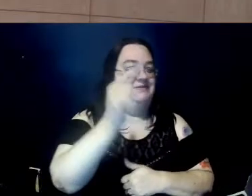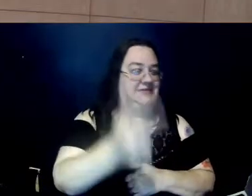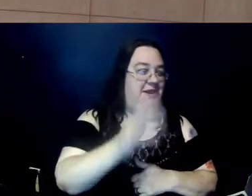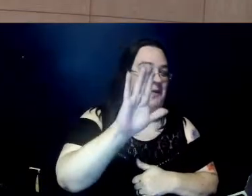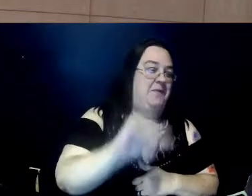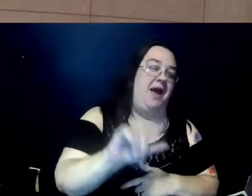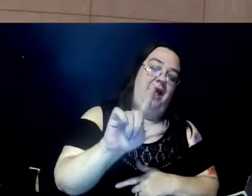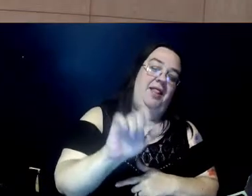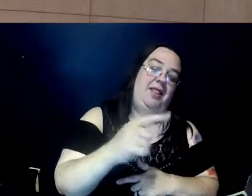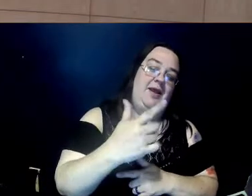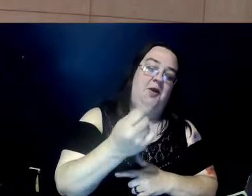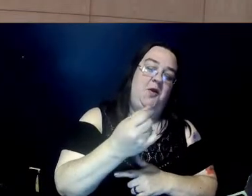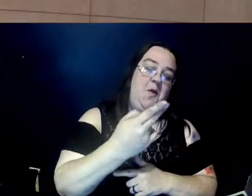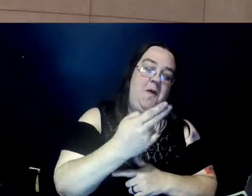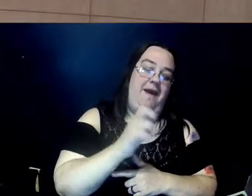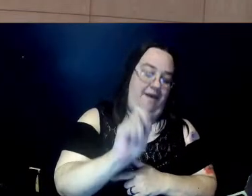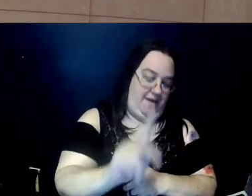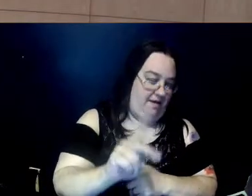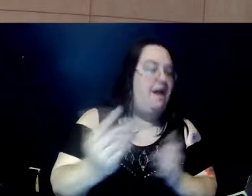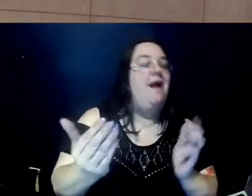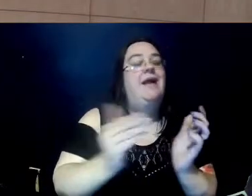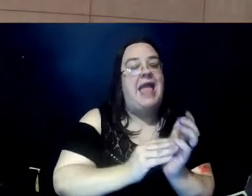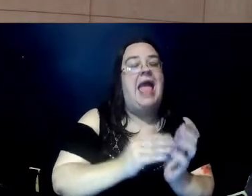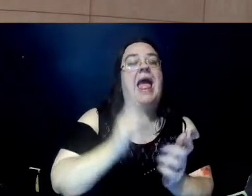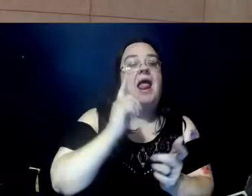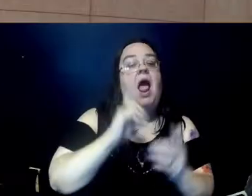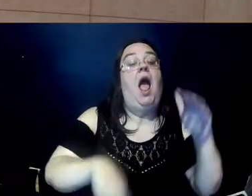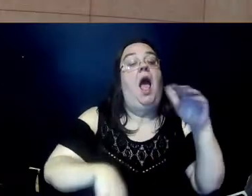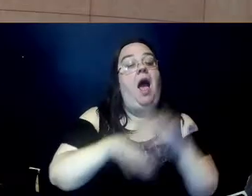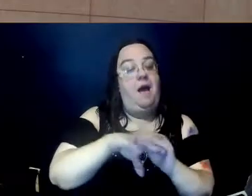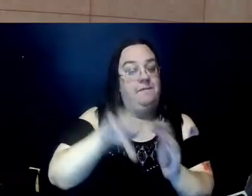Councilmember LeGloahec. Again, it is for up to